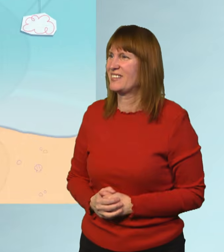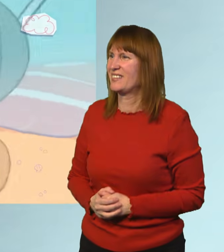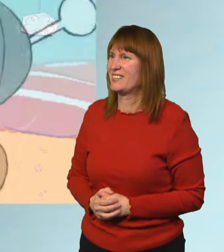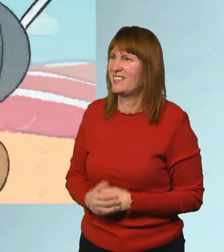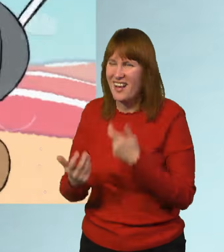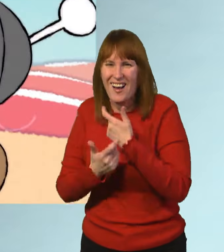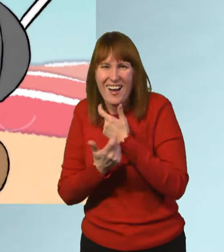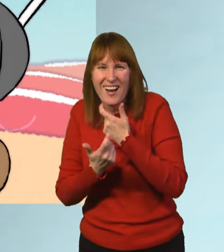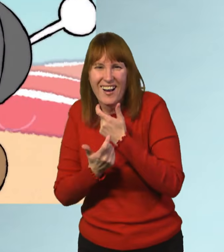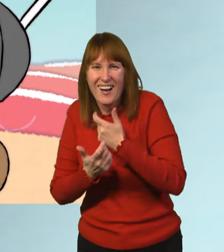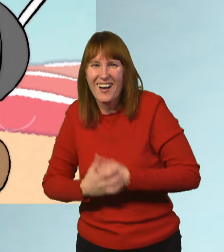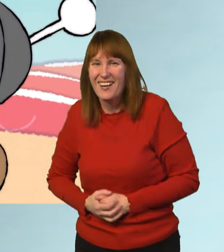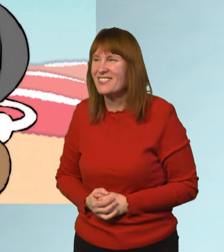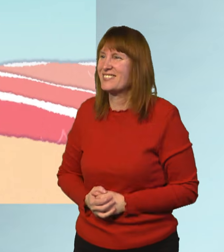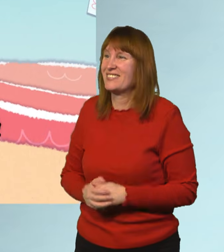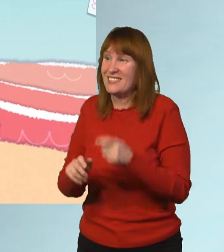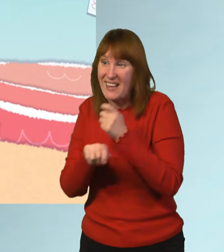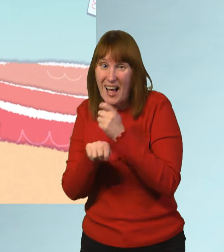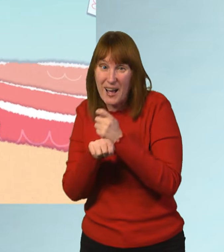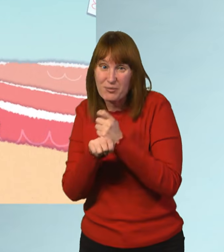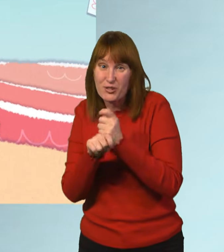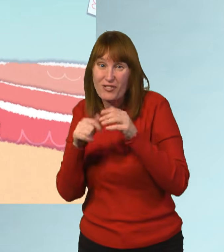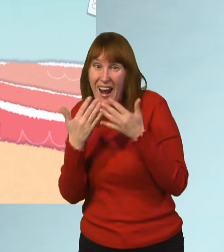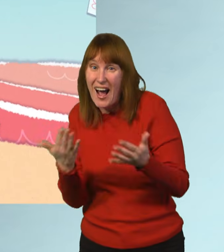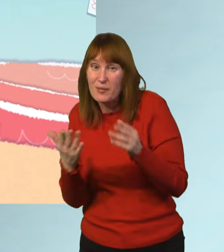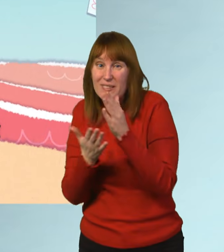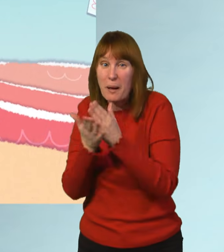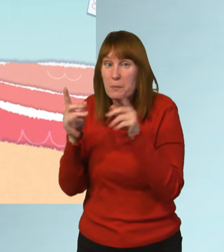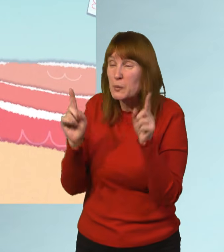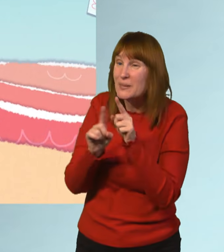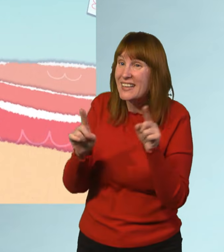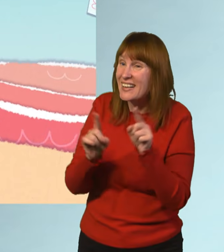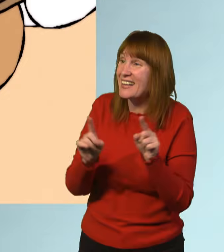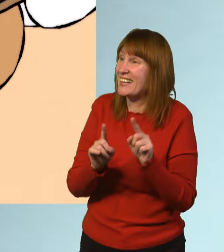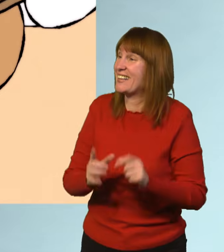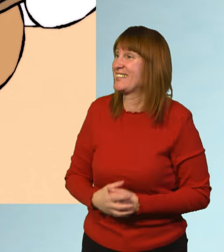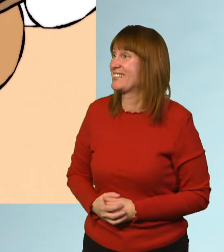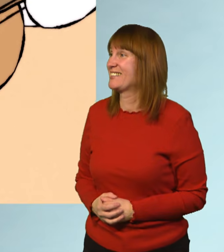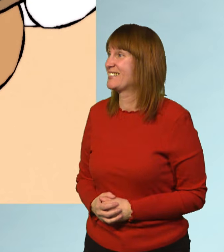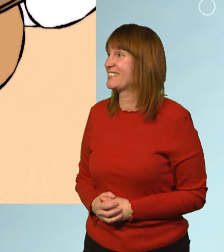Time to relax with some music.